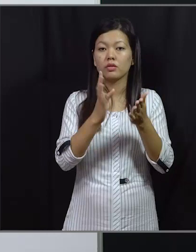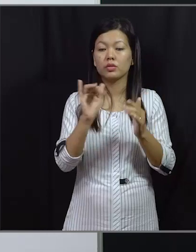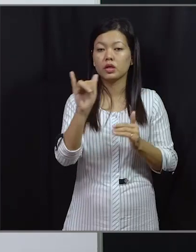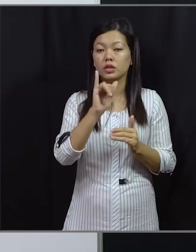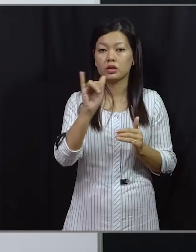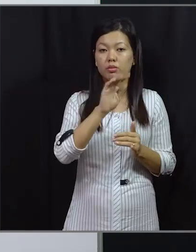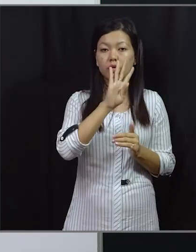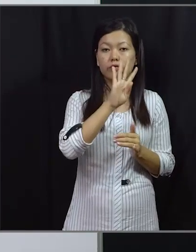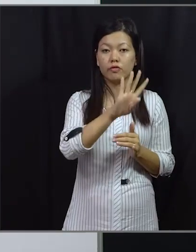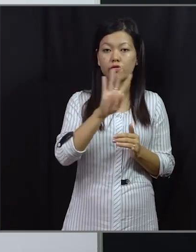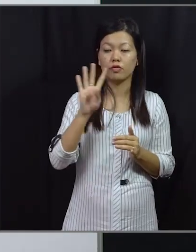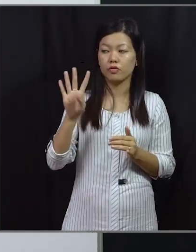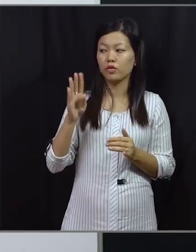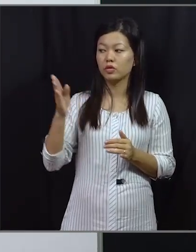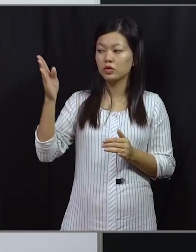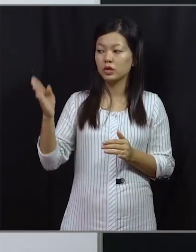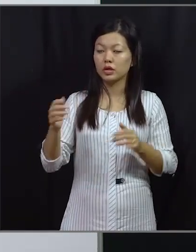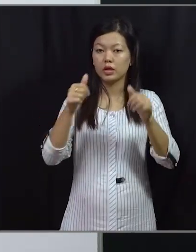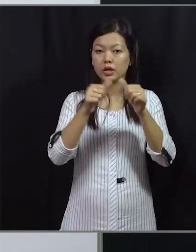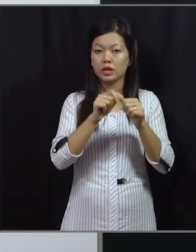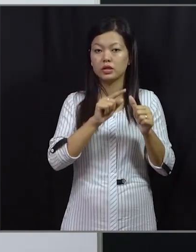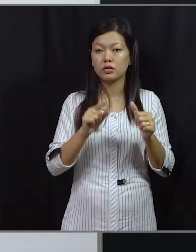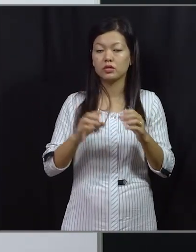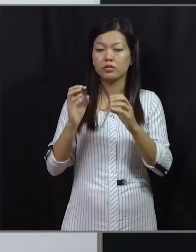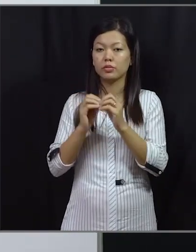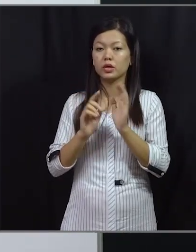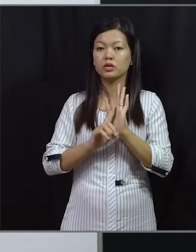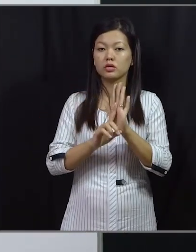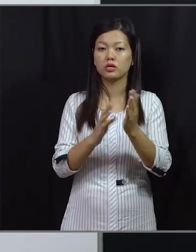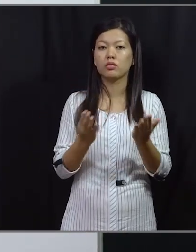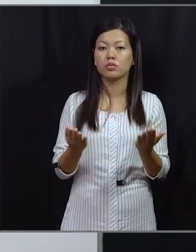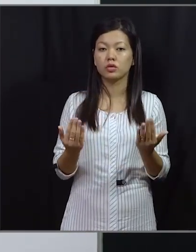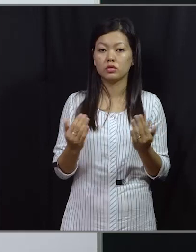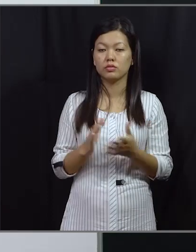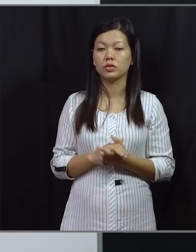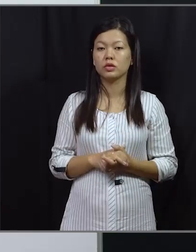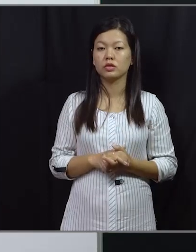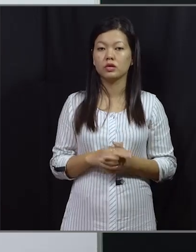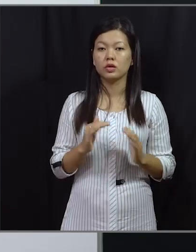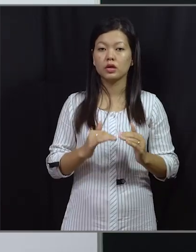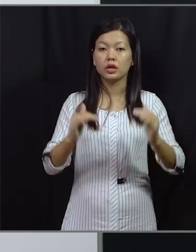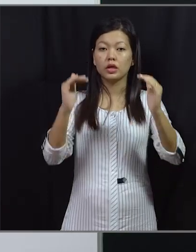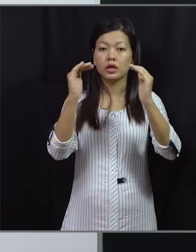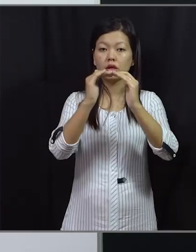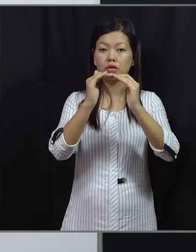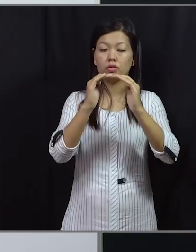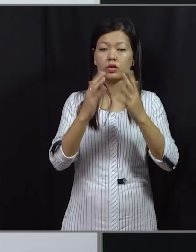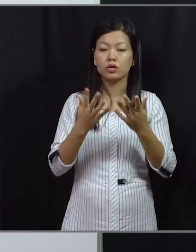is equivalent to B. Okay, you should know the difference between the equal sets and the equivalent